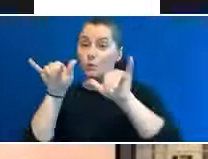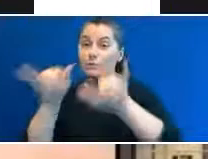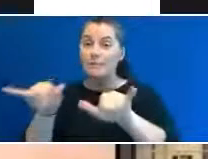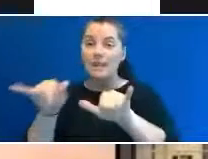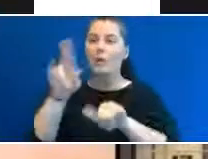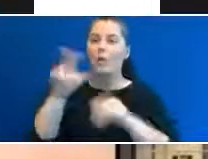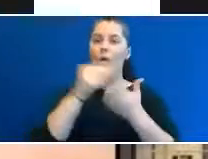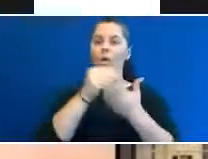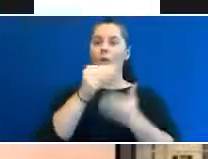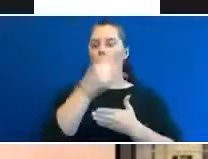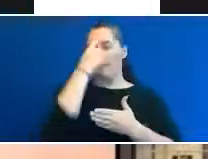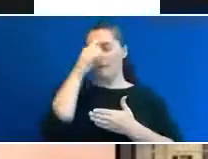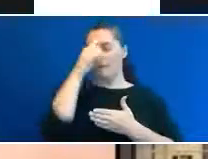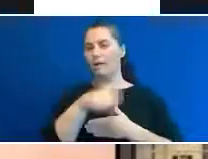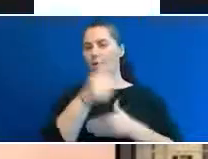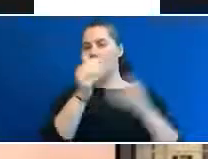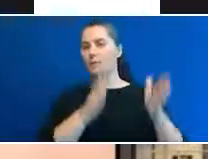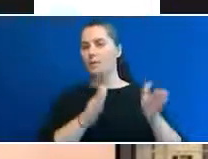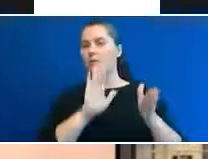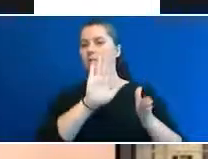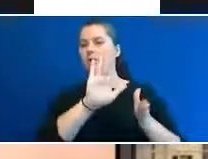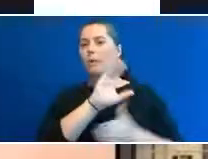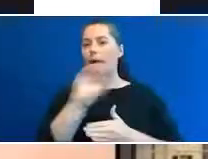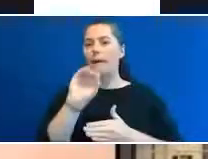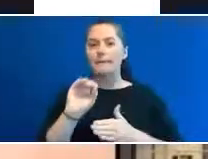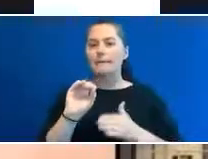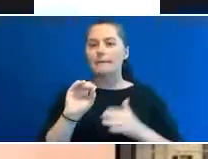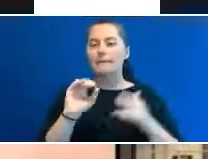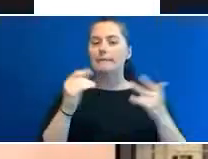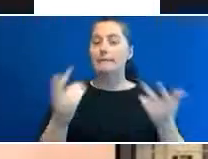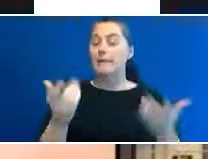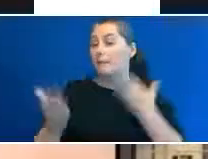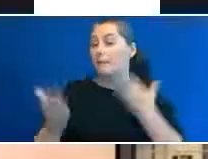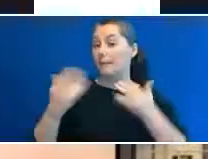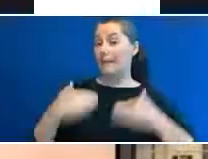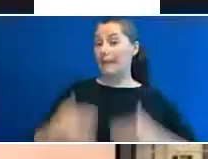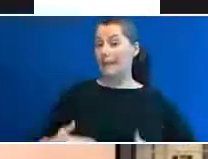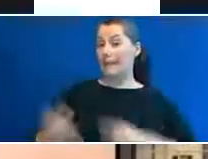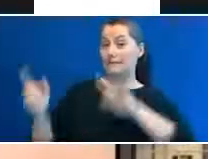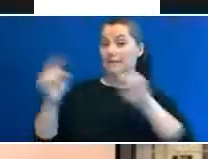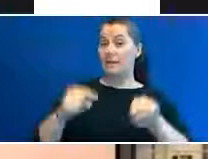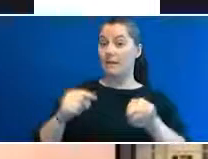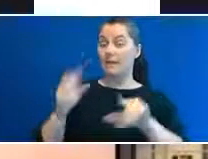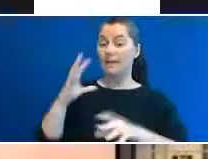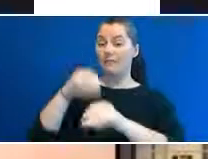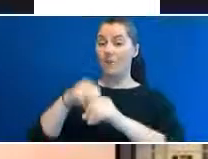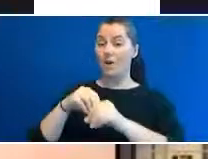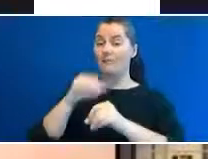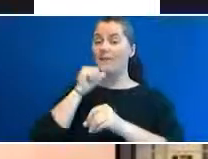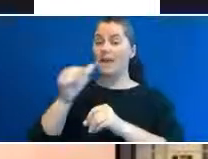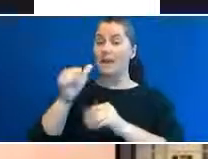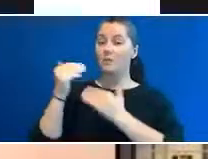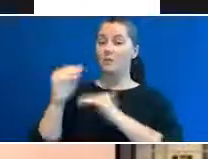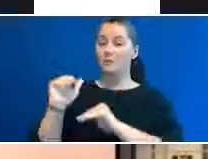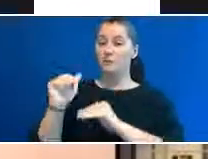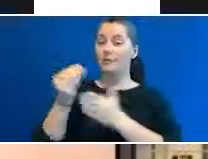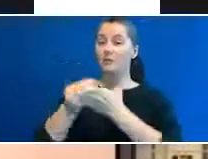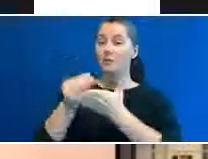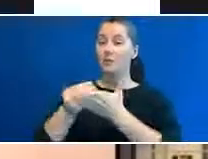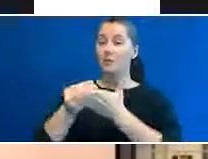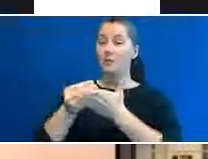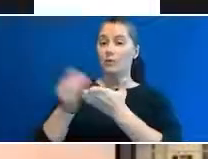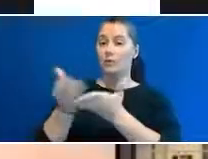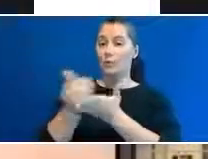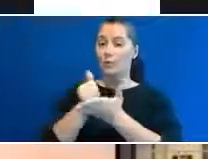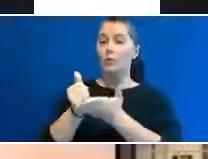for somebody in your company. It could be a guest that's coming that could be part of one of these unrestricted revenue sources. On each